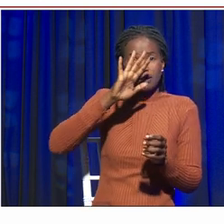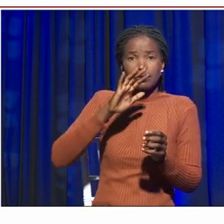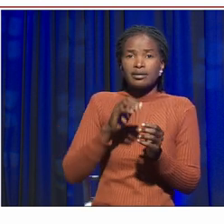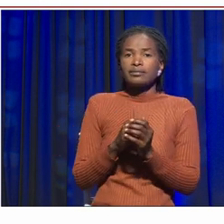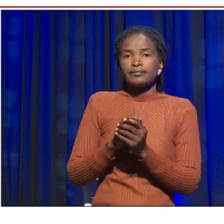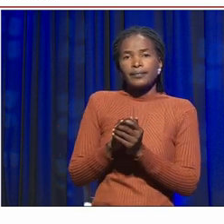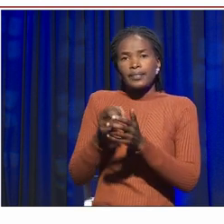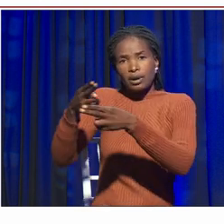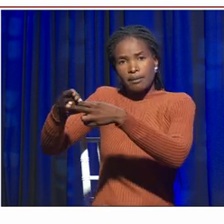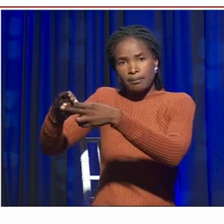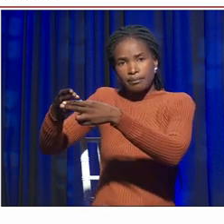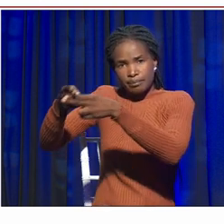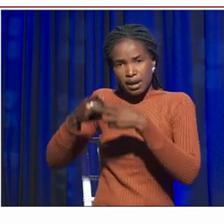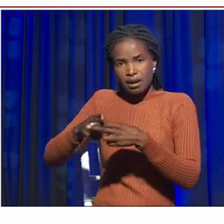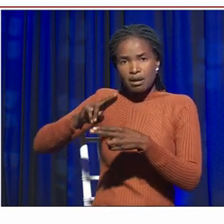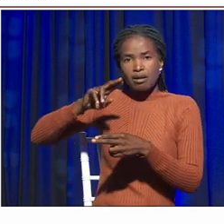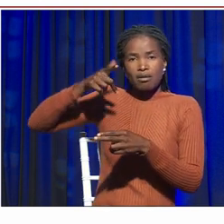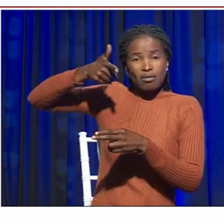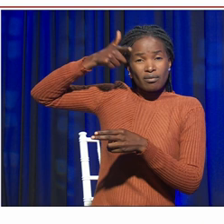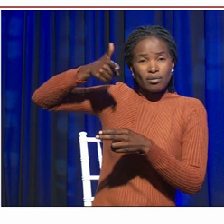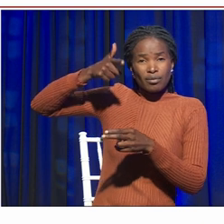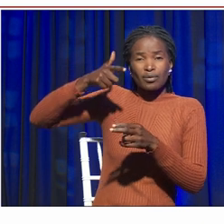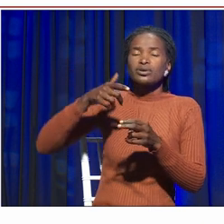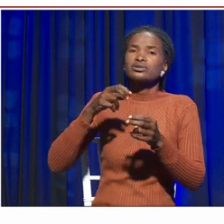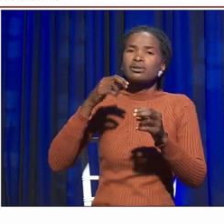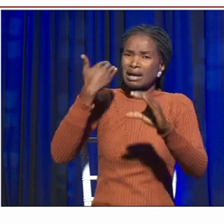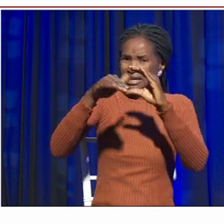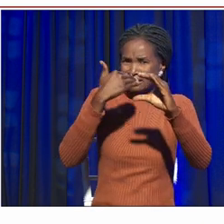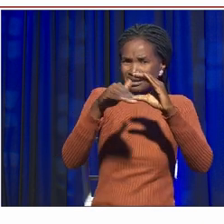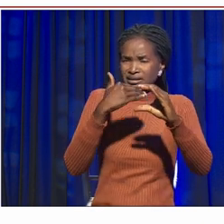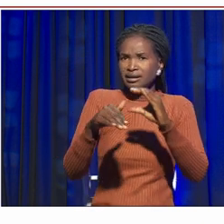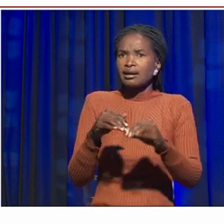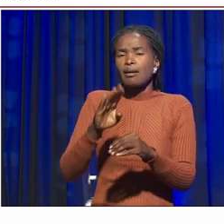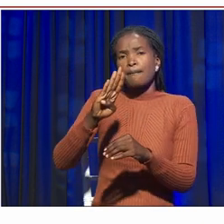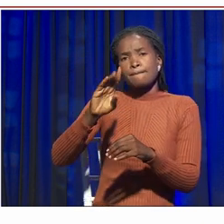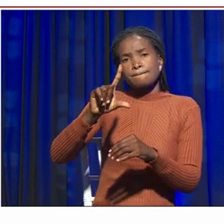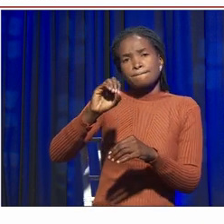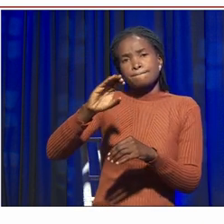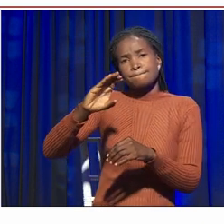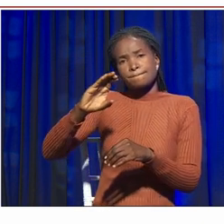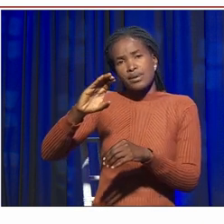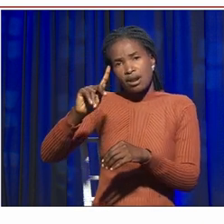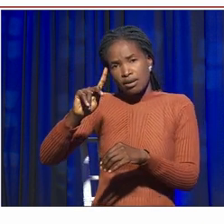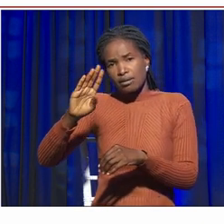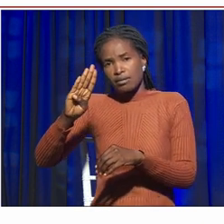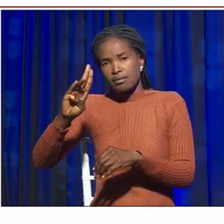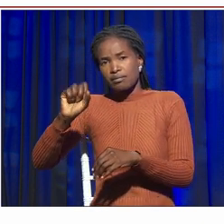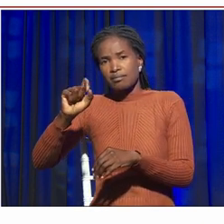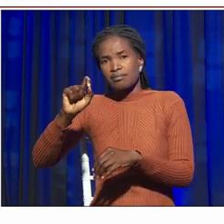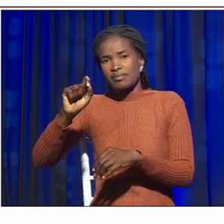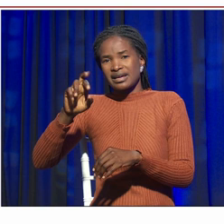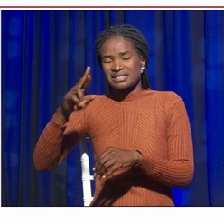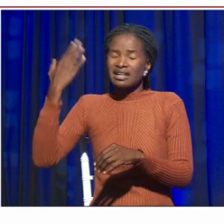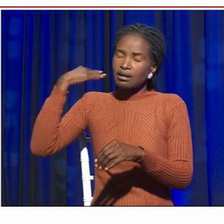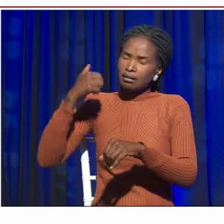Shame, I actually feel a bit for Blockbuster because they had the chance there and then, back in the days when sort